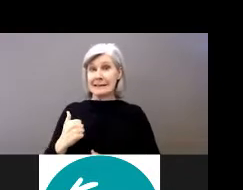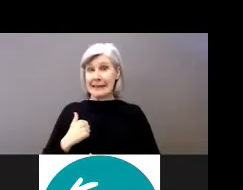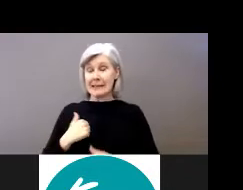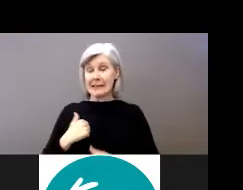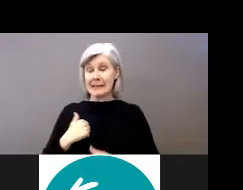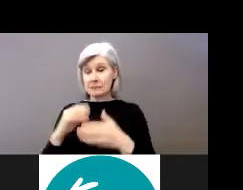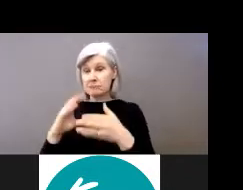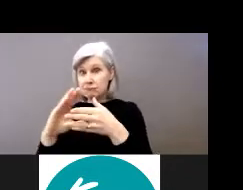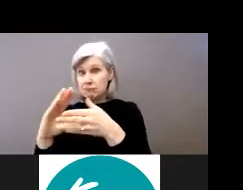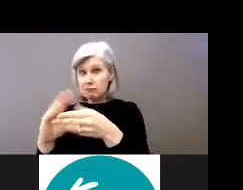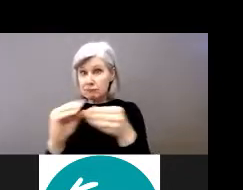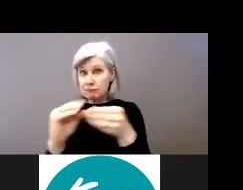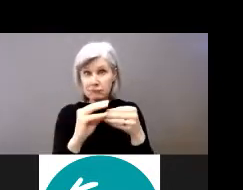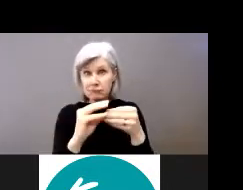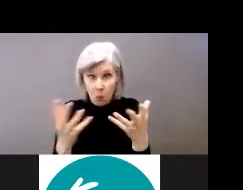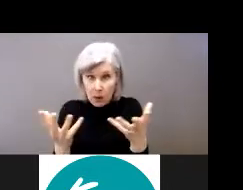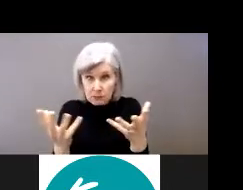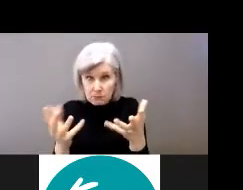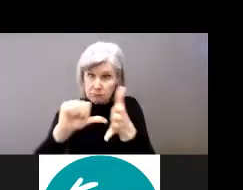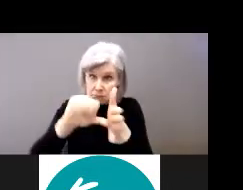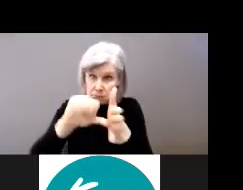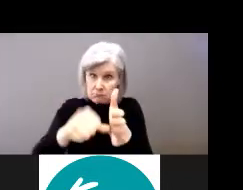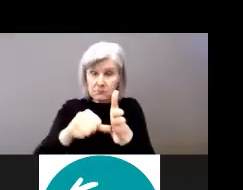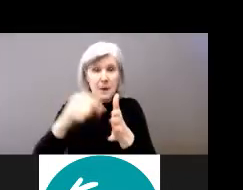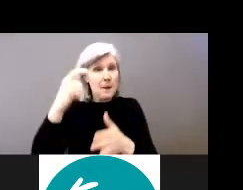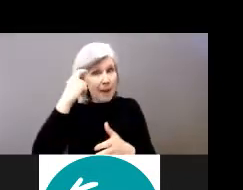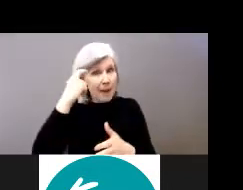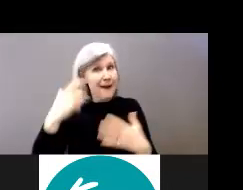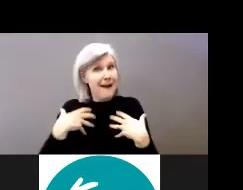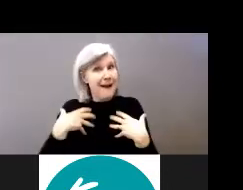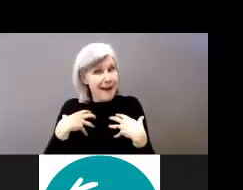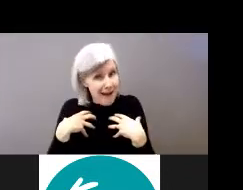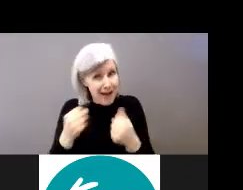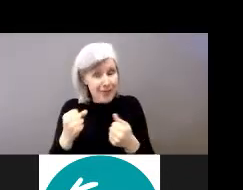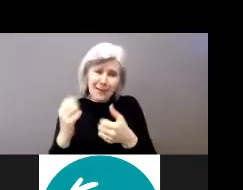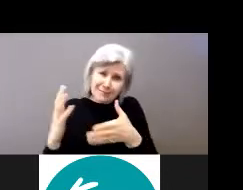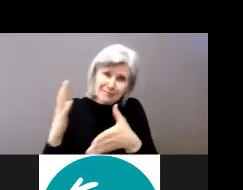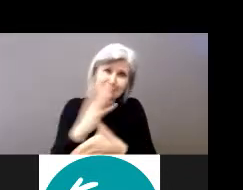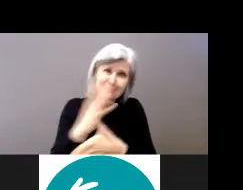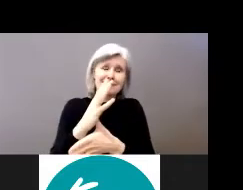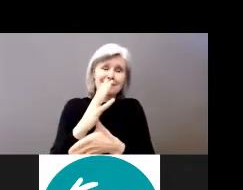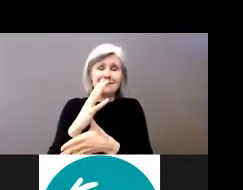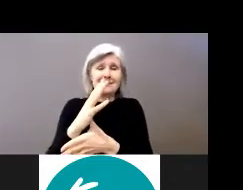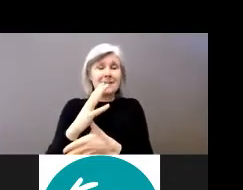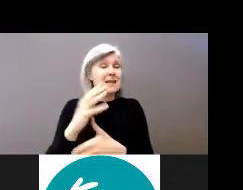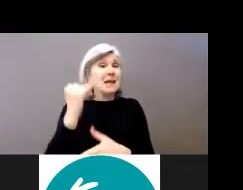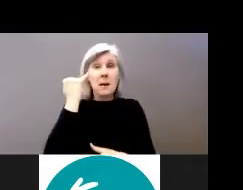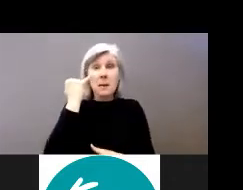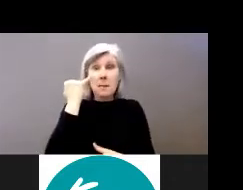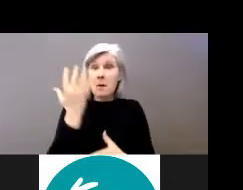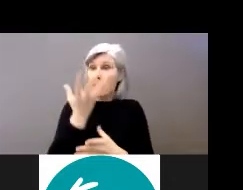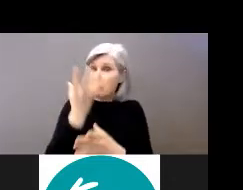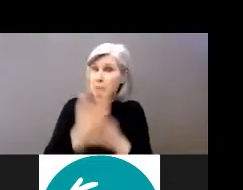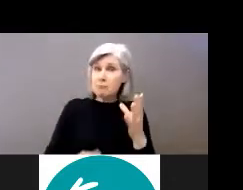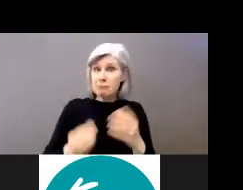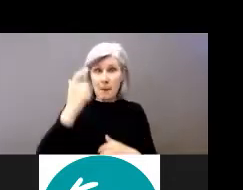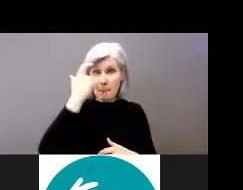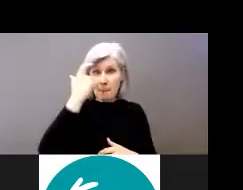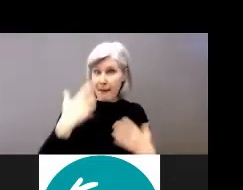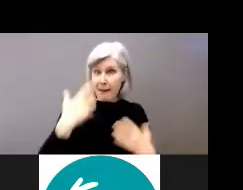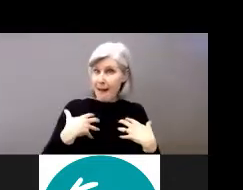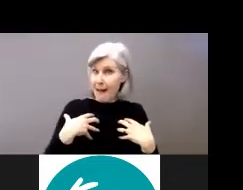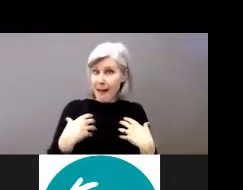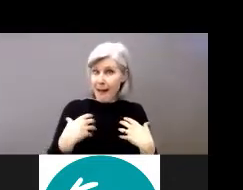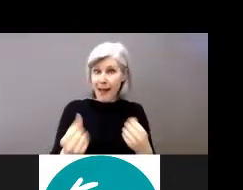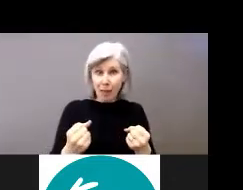mental health is fundamental to health, and there is no health without good mental health. So it comes as a package, and